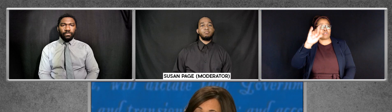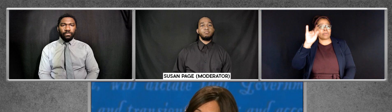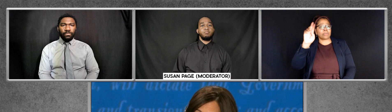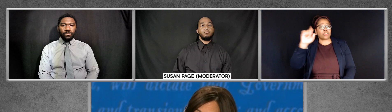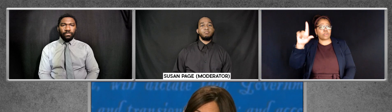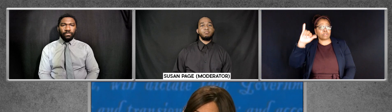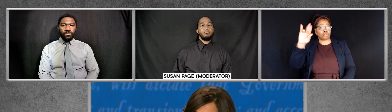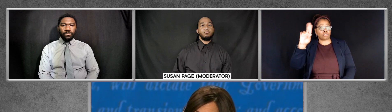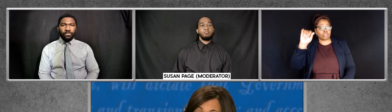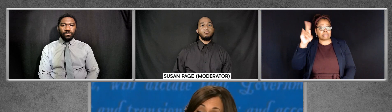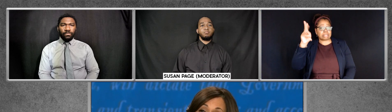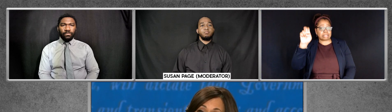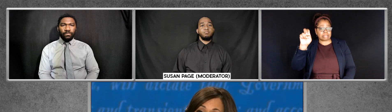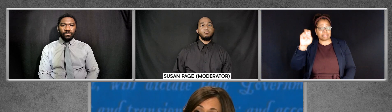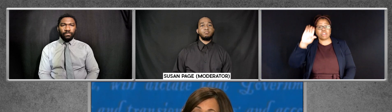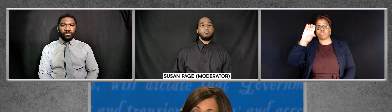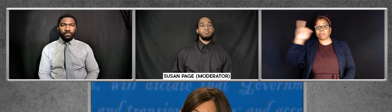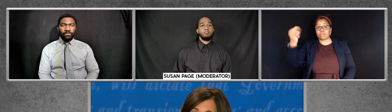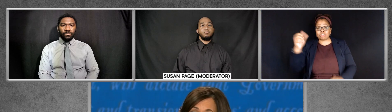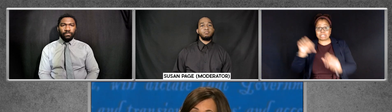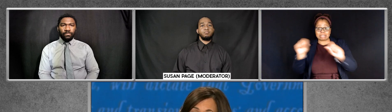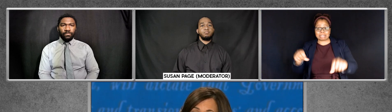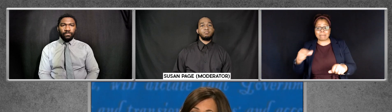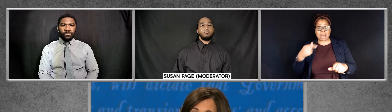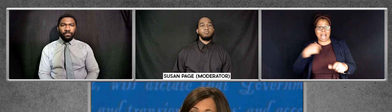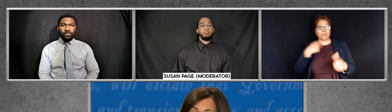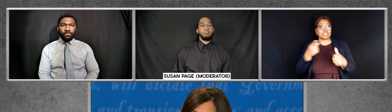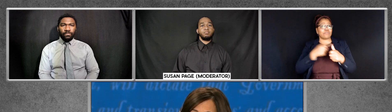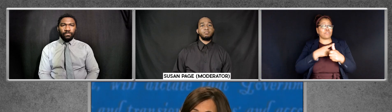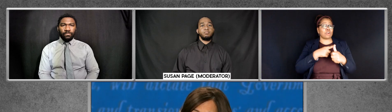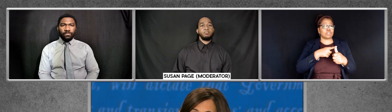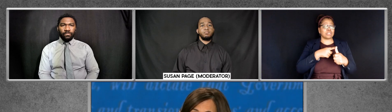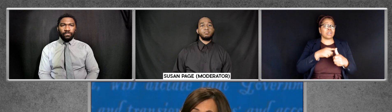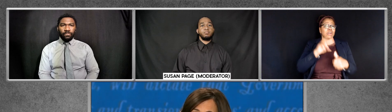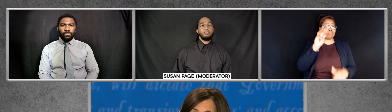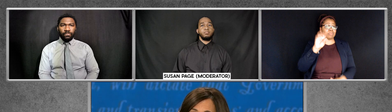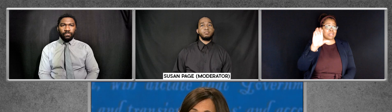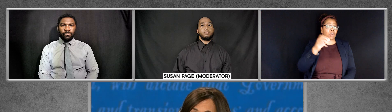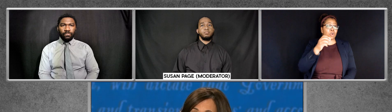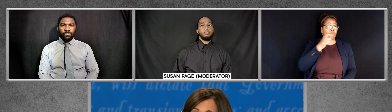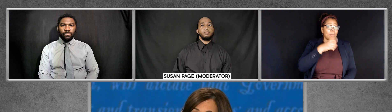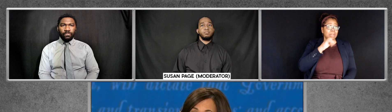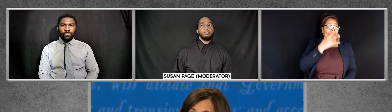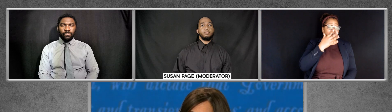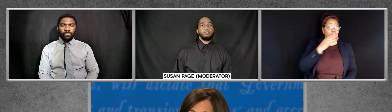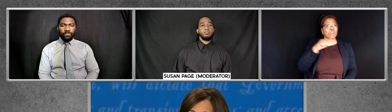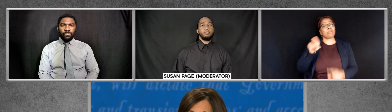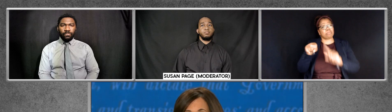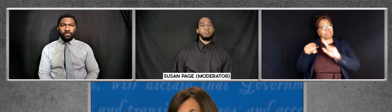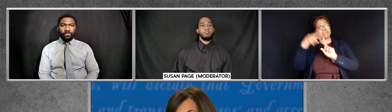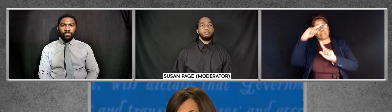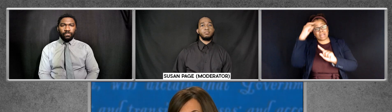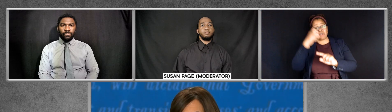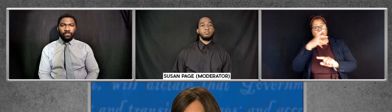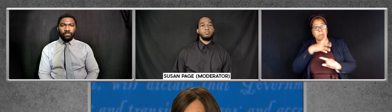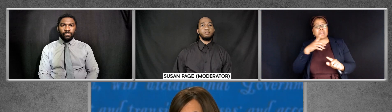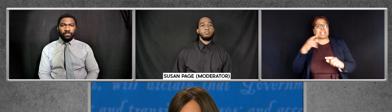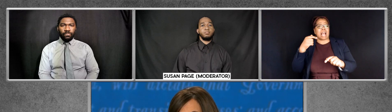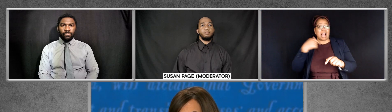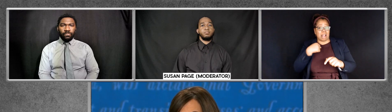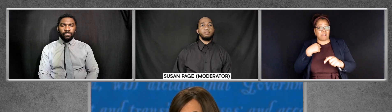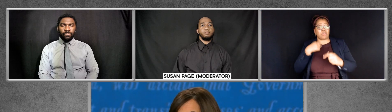first woman of color and black woman to be elected Attorney General of the state of California, where I ran the second largest Department of Justice